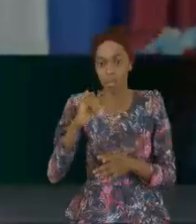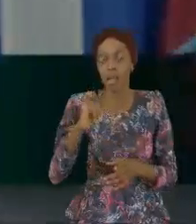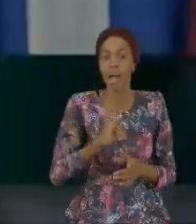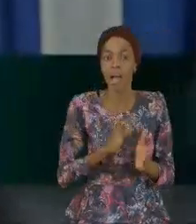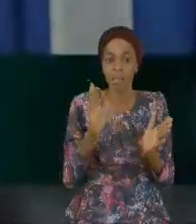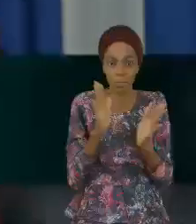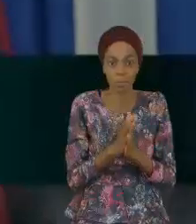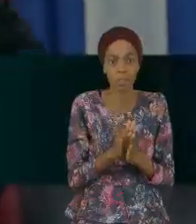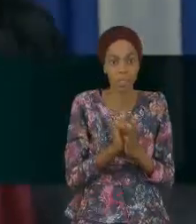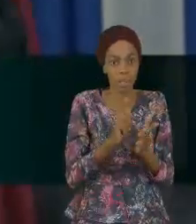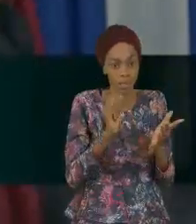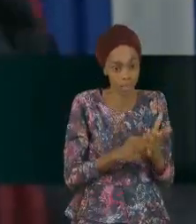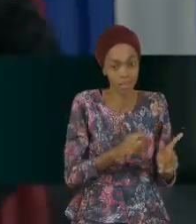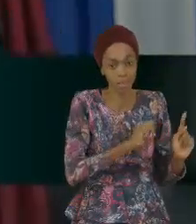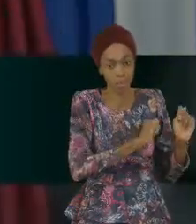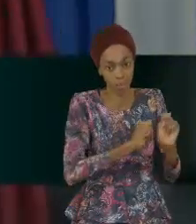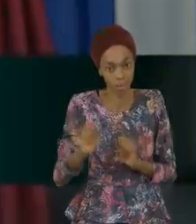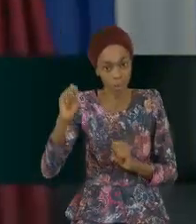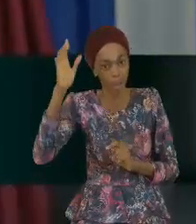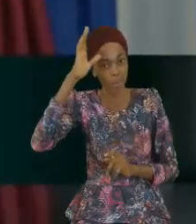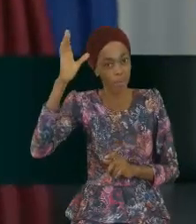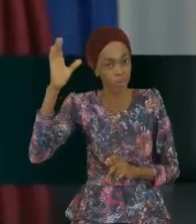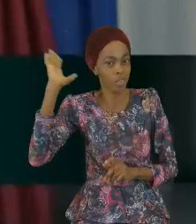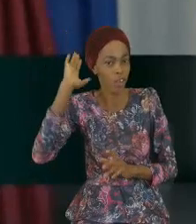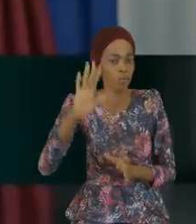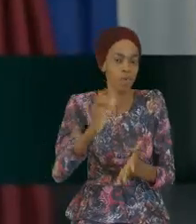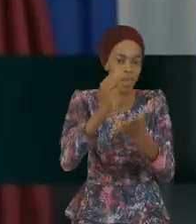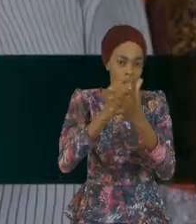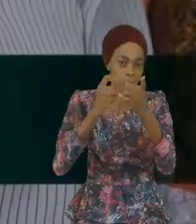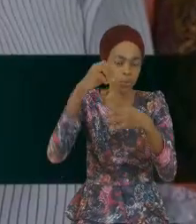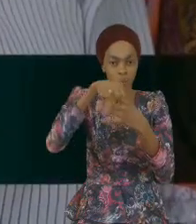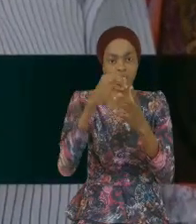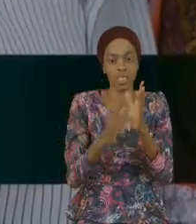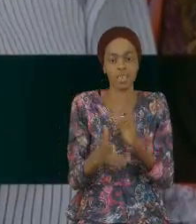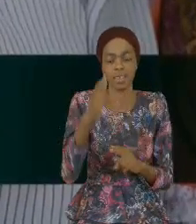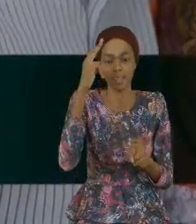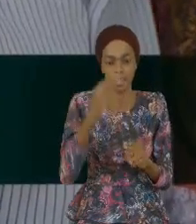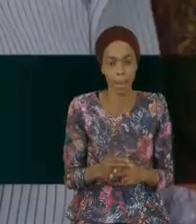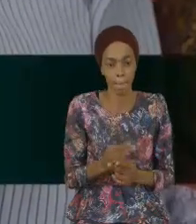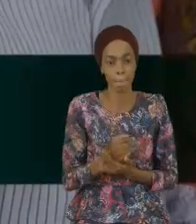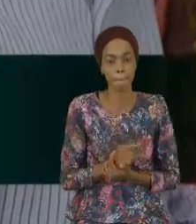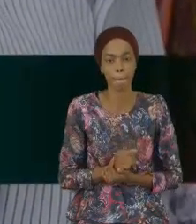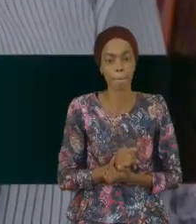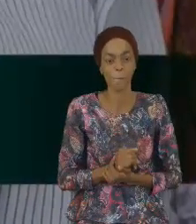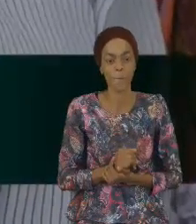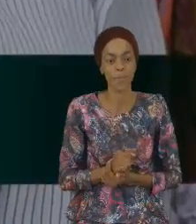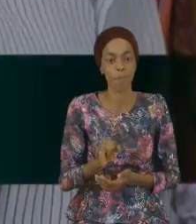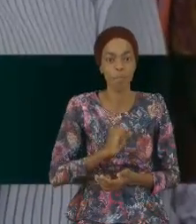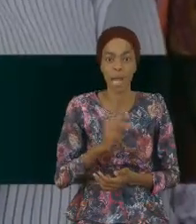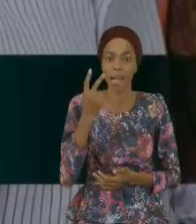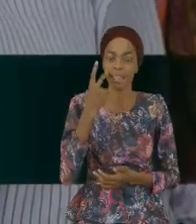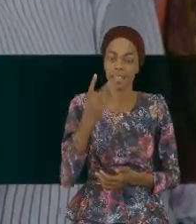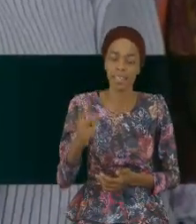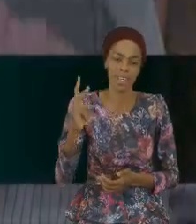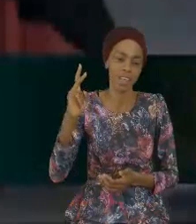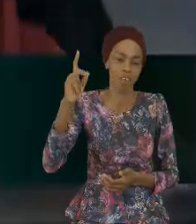this transferable concept will help you in Jesus' name. I see Pharaoh's